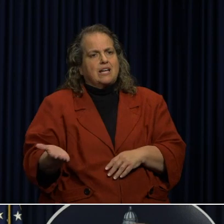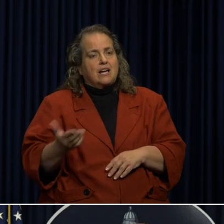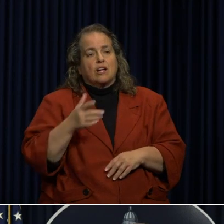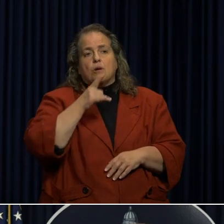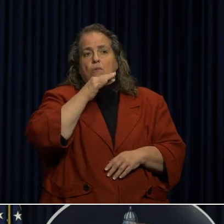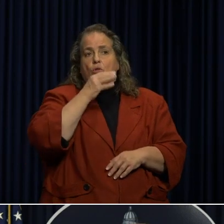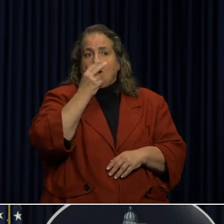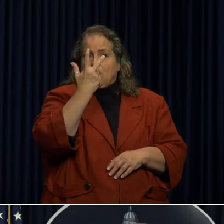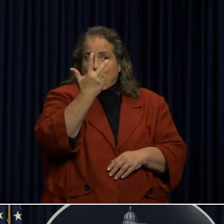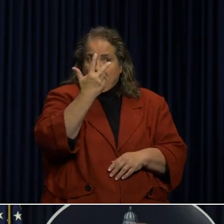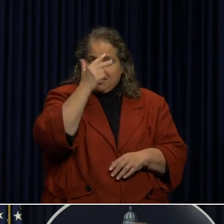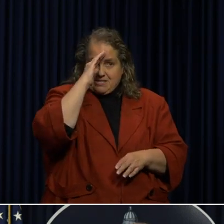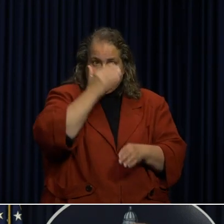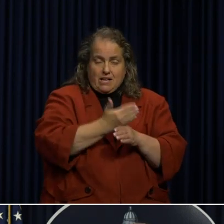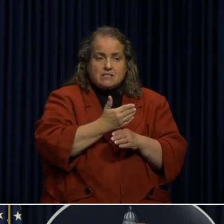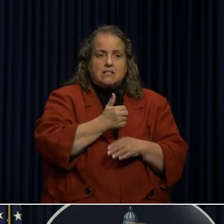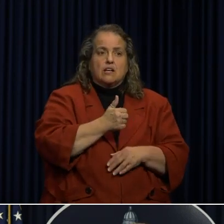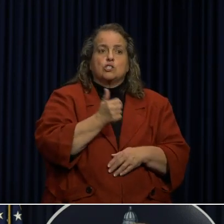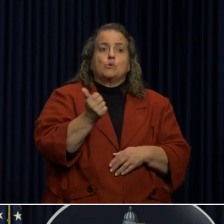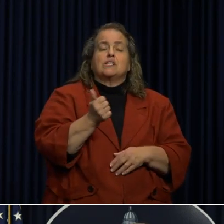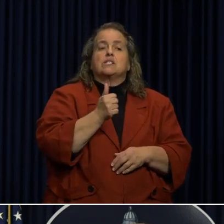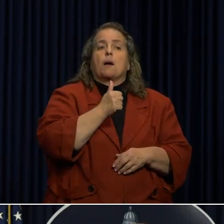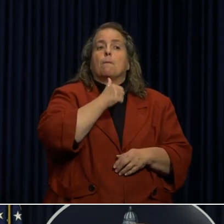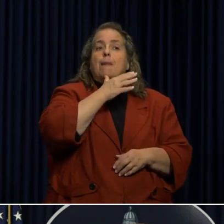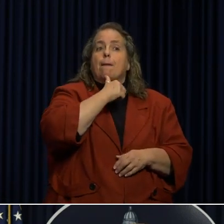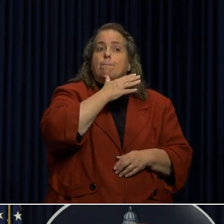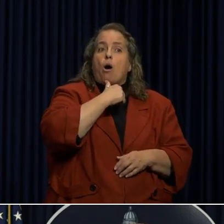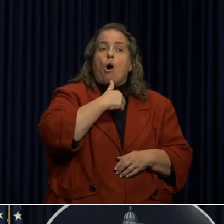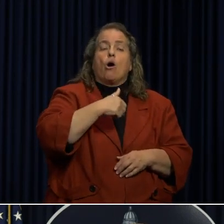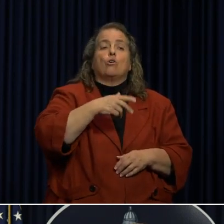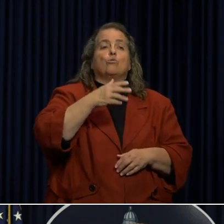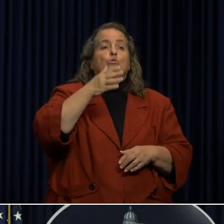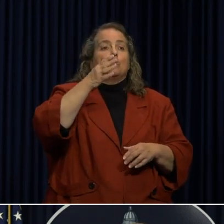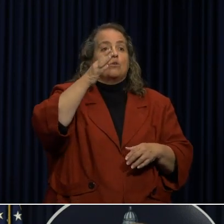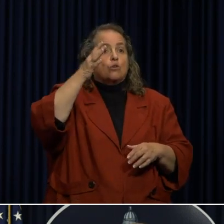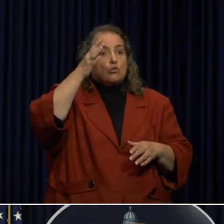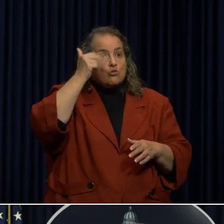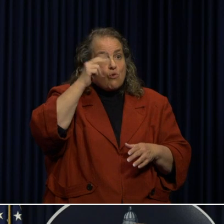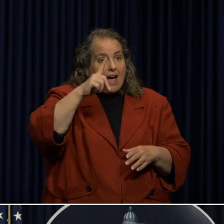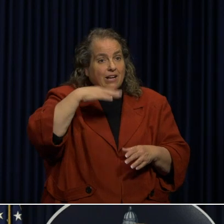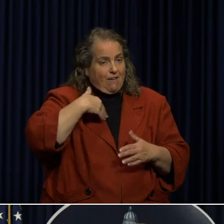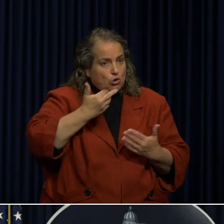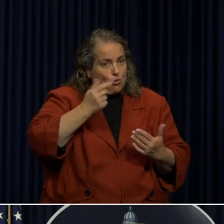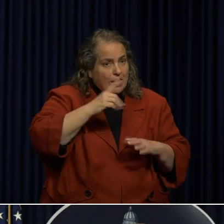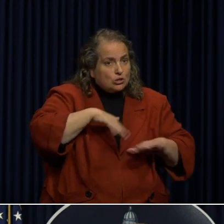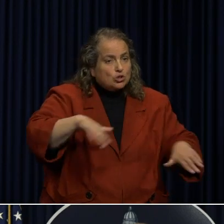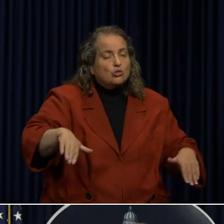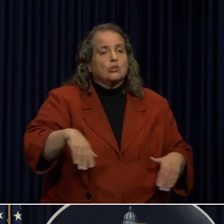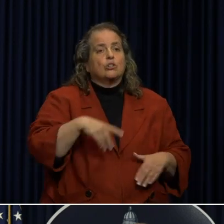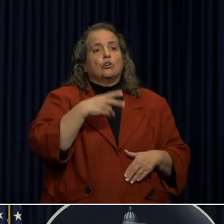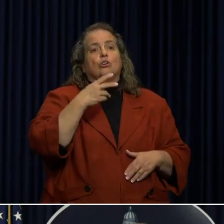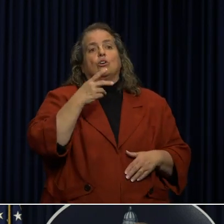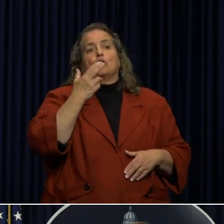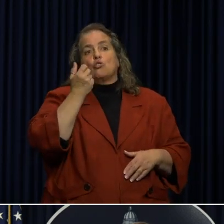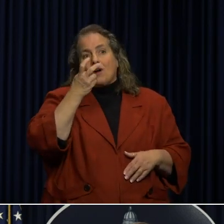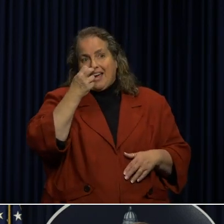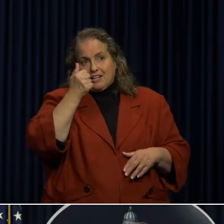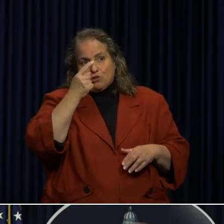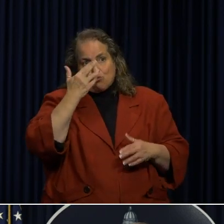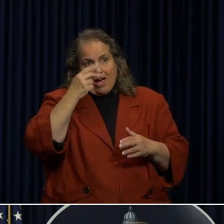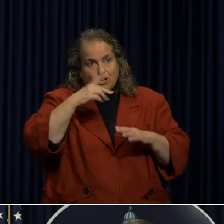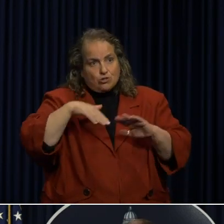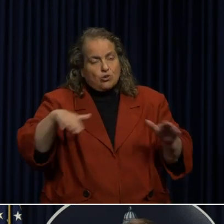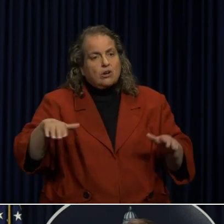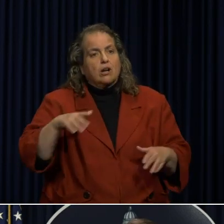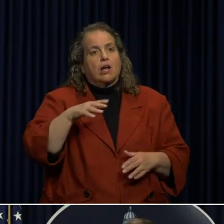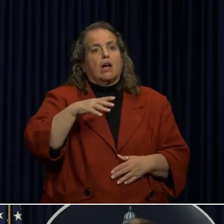mamaw to grandchildren and great-grandchildren. She has a sister and brothers, and along with many friends who will miss her, and